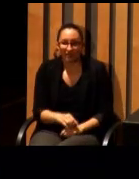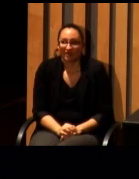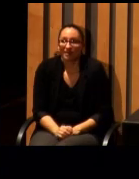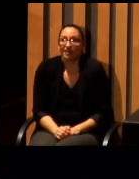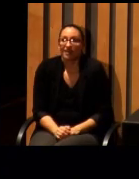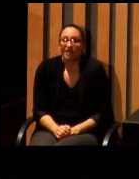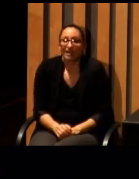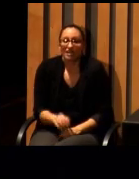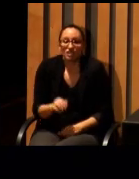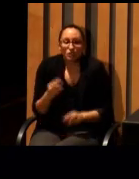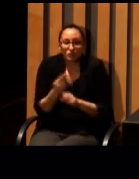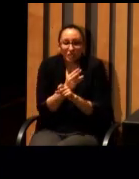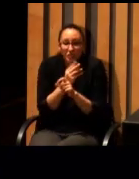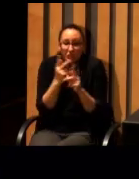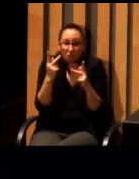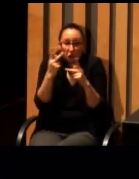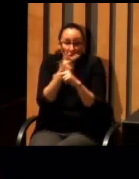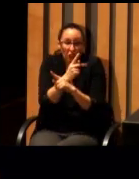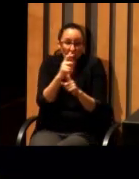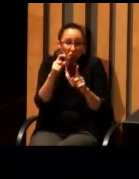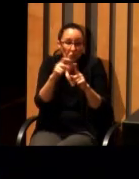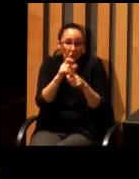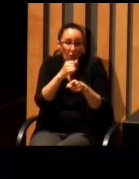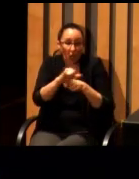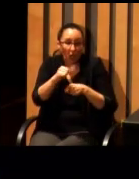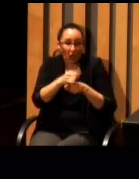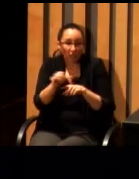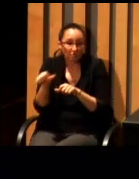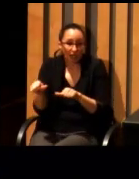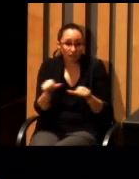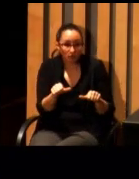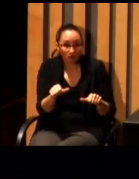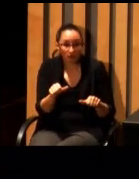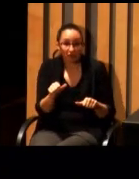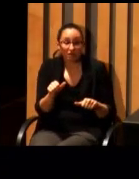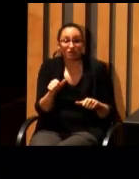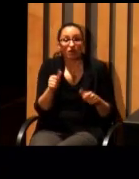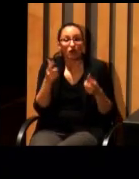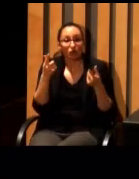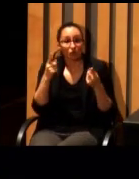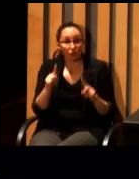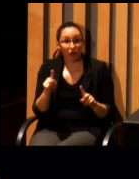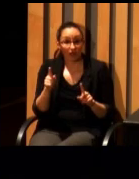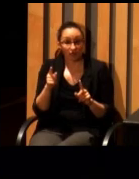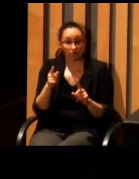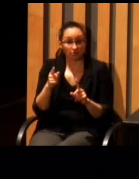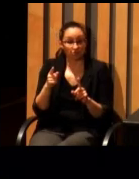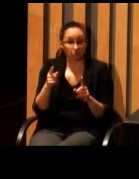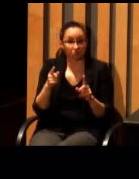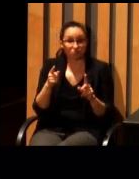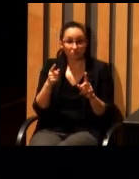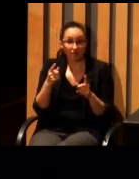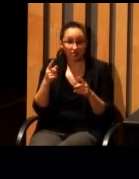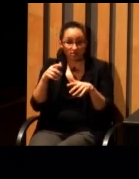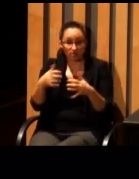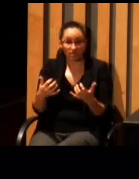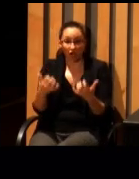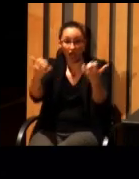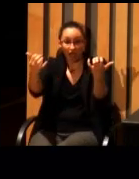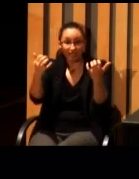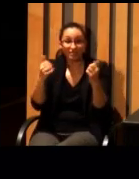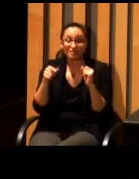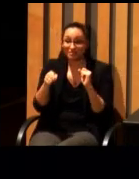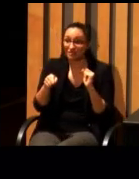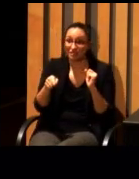worst slur ways imaginable. And when they did the audience screening, they said that everybody laughed their butts off until